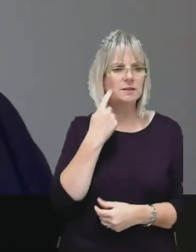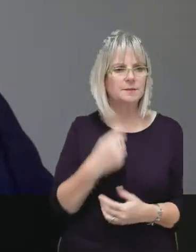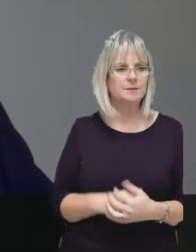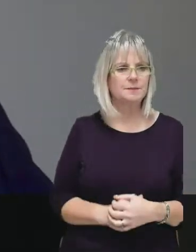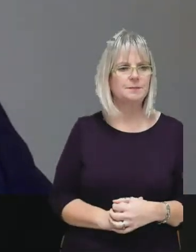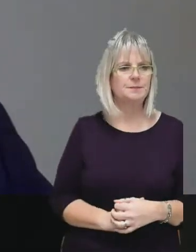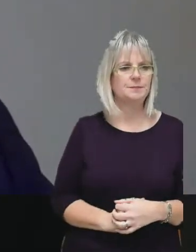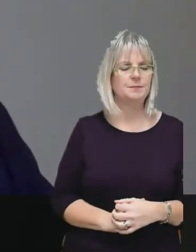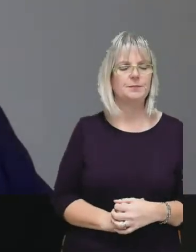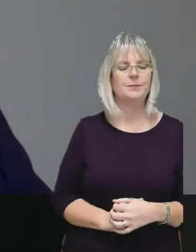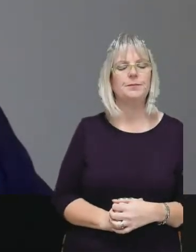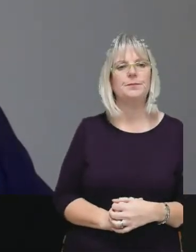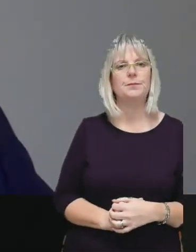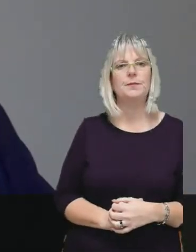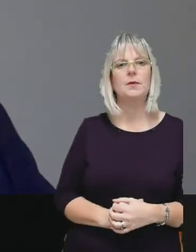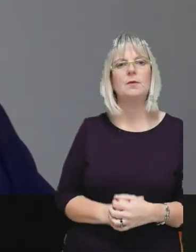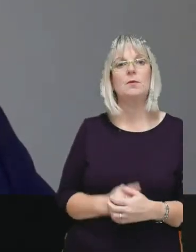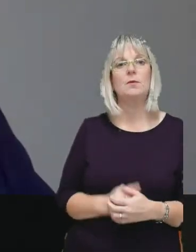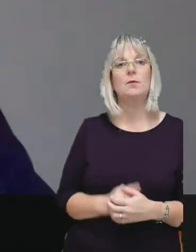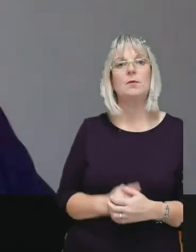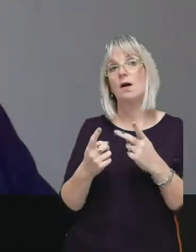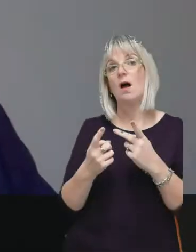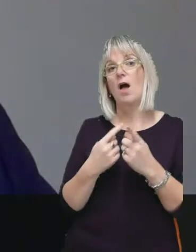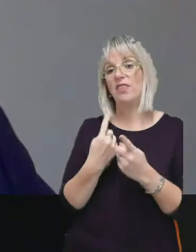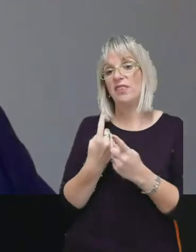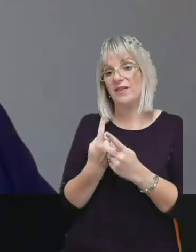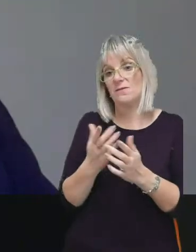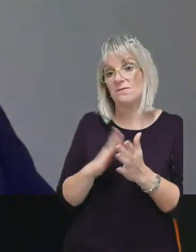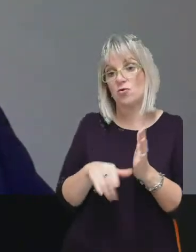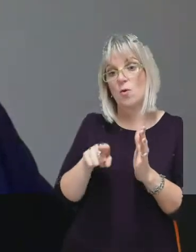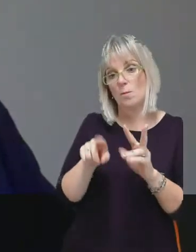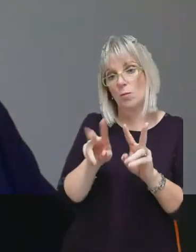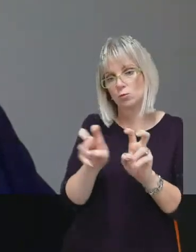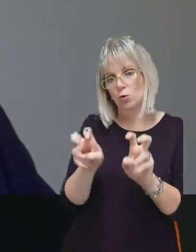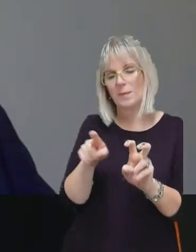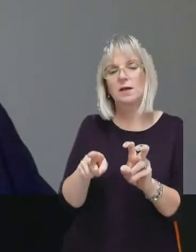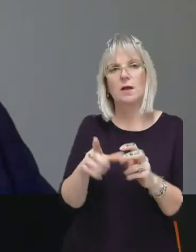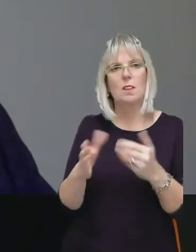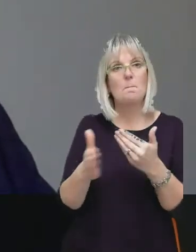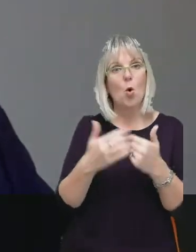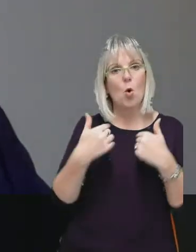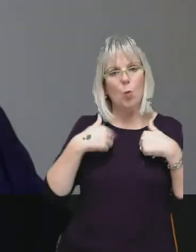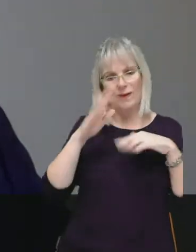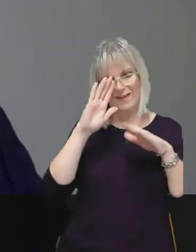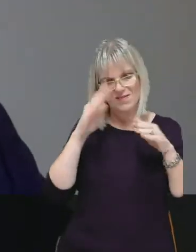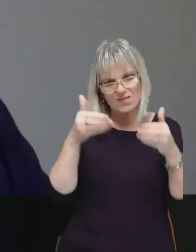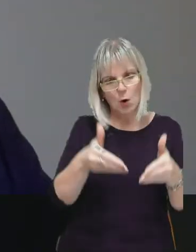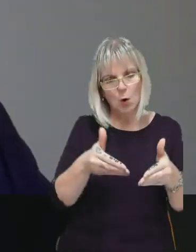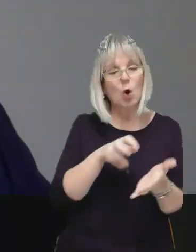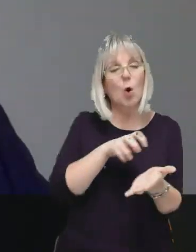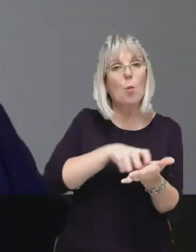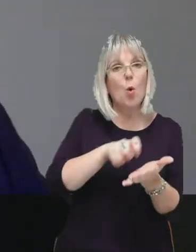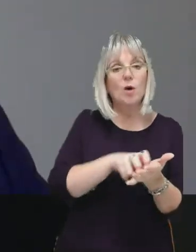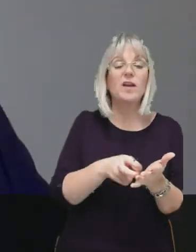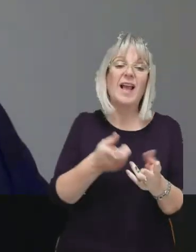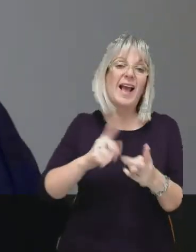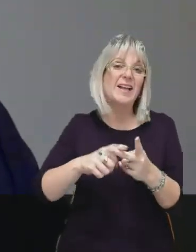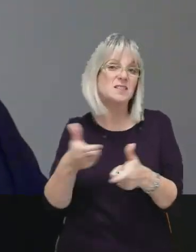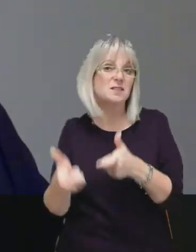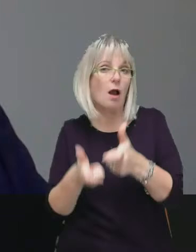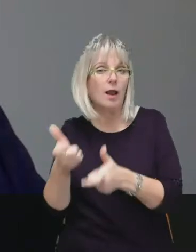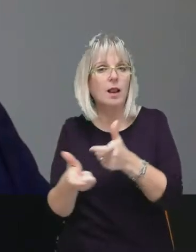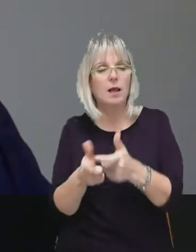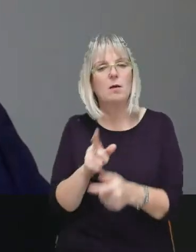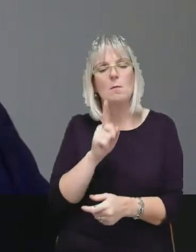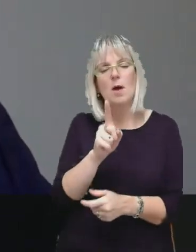the more that we focus on walking in our city and cycling, but especially walking, the more we can do